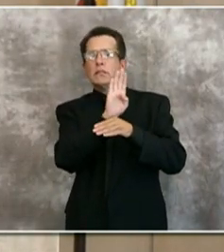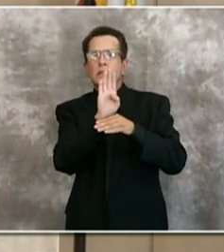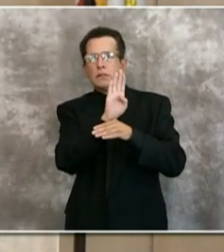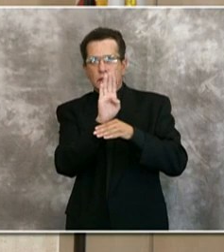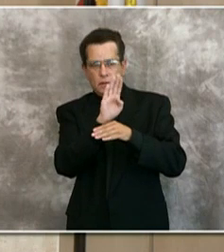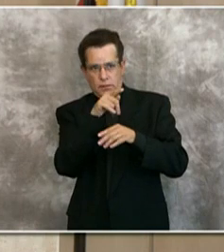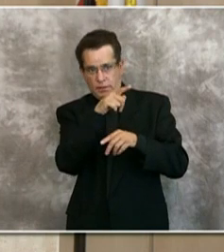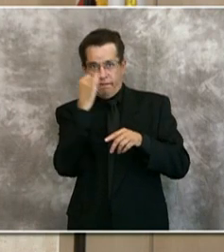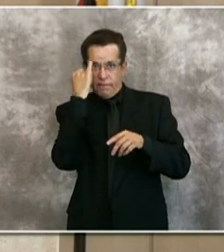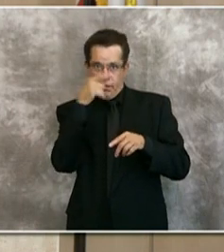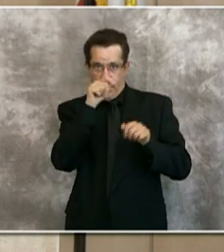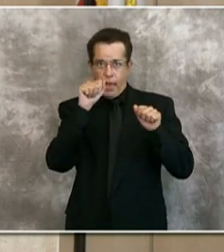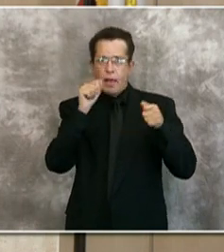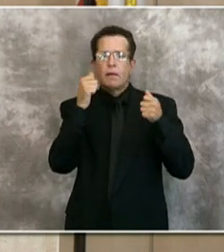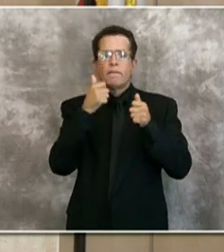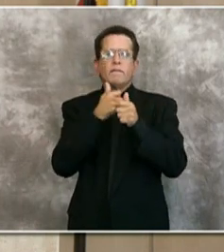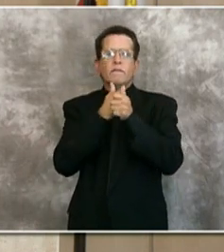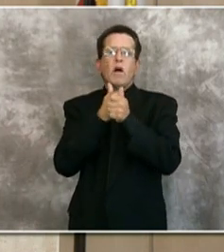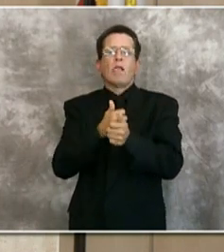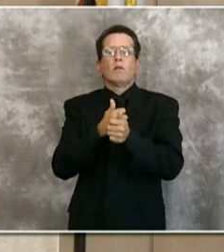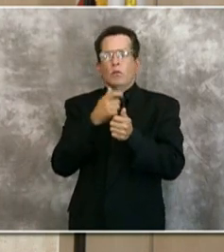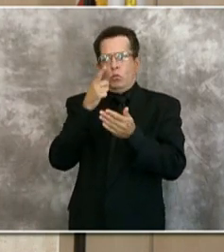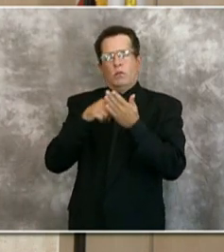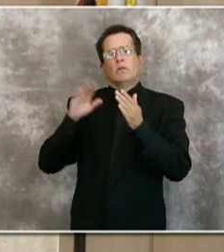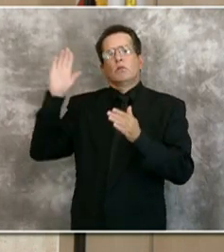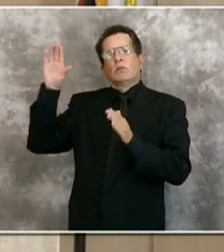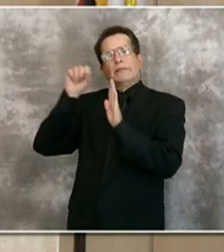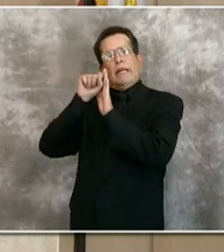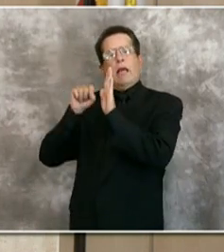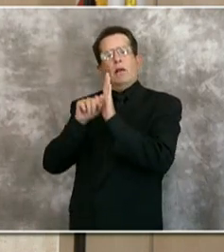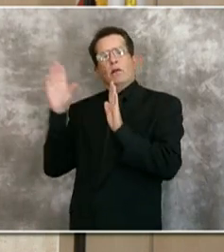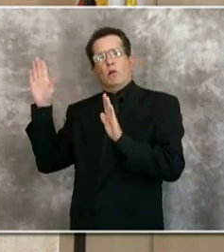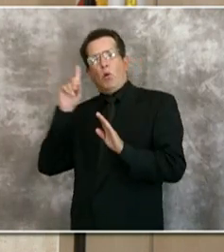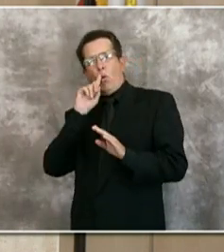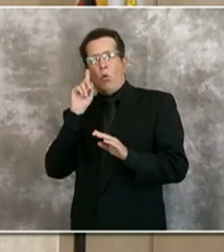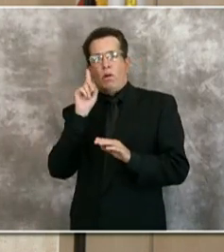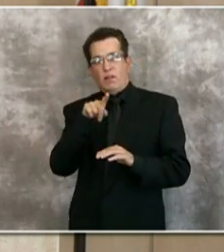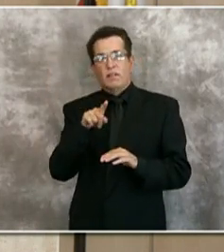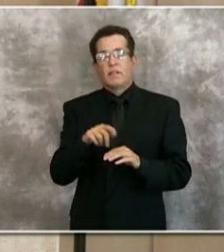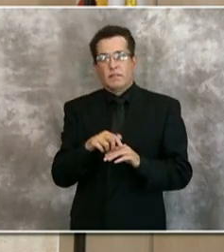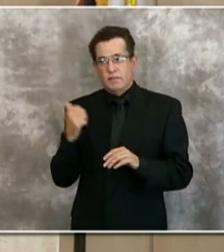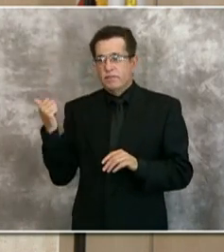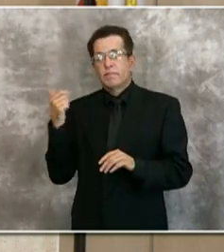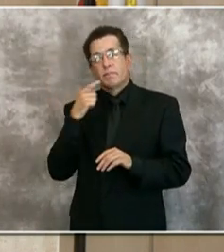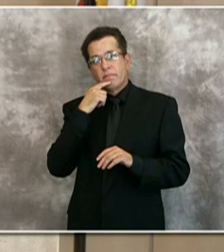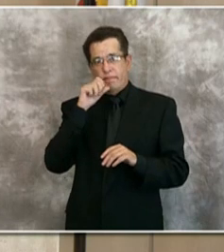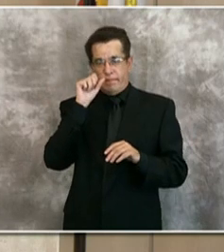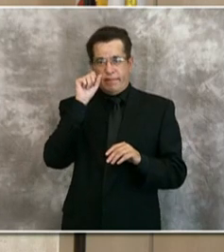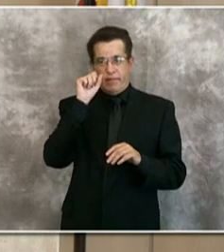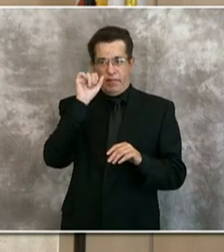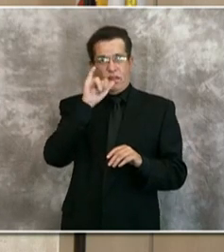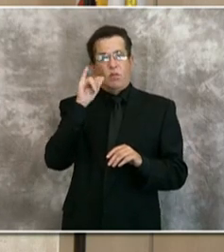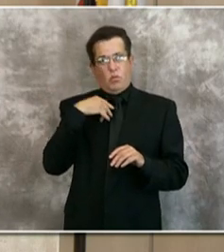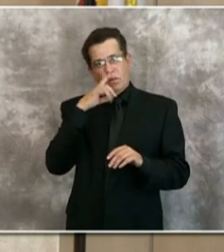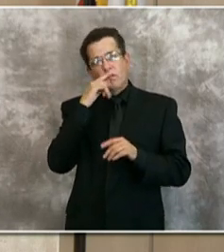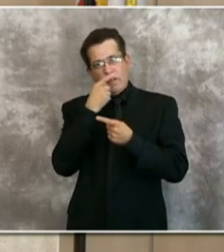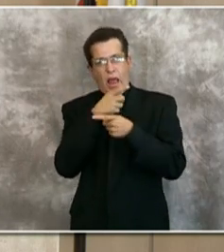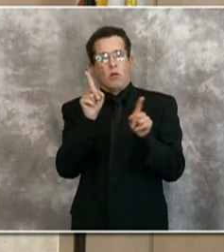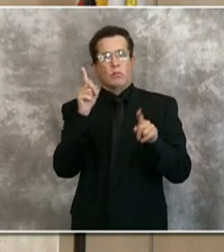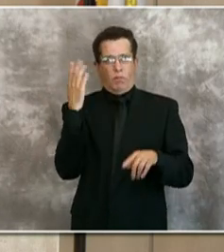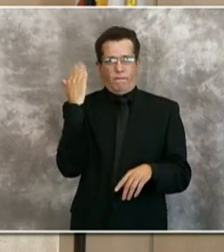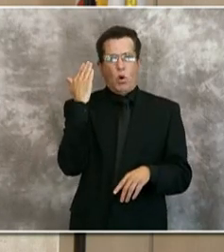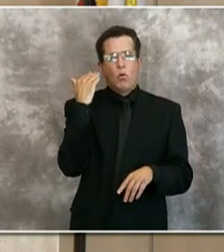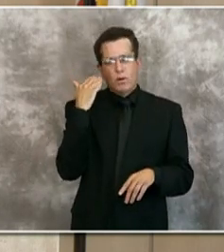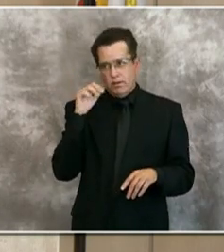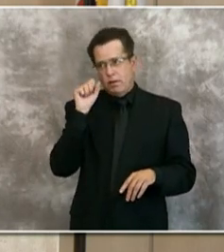operating under the requirements that the state has clarified, and absolutely. As we have stated numerous times before, we